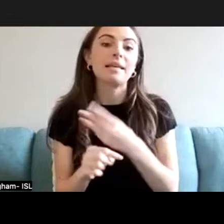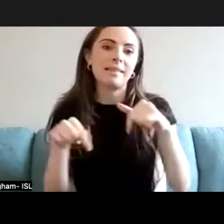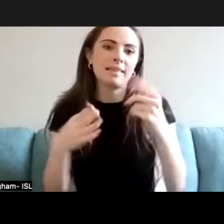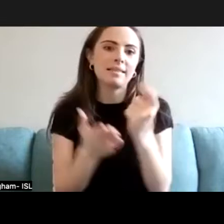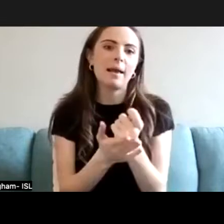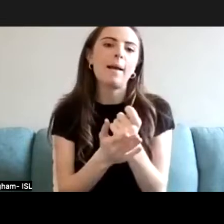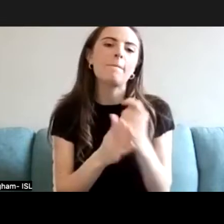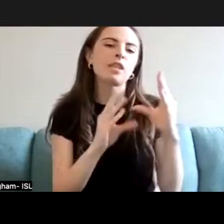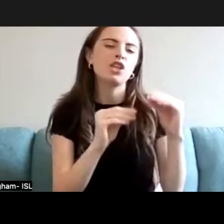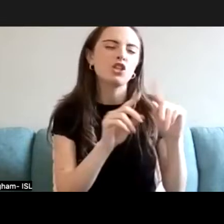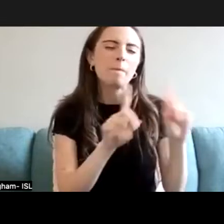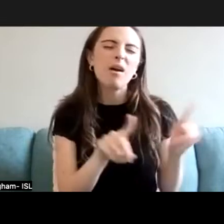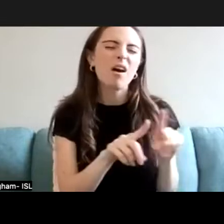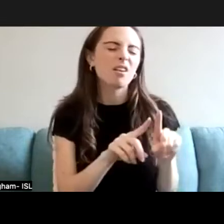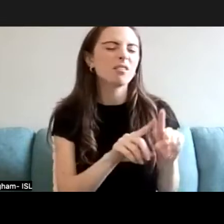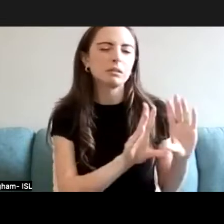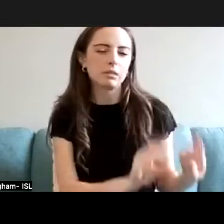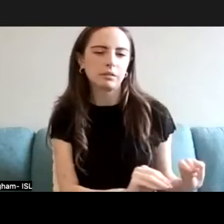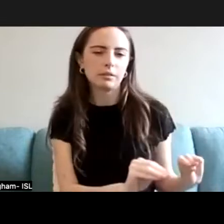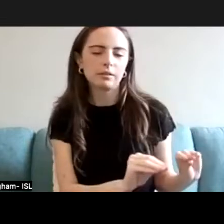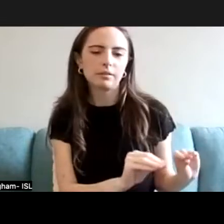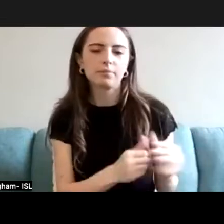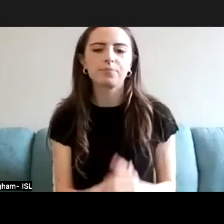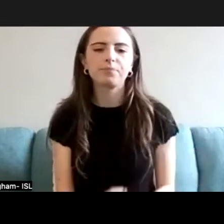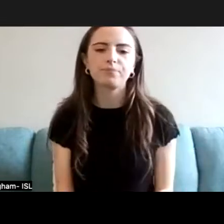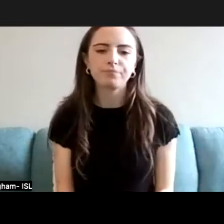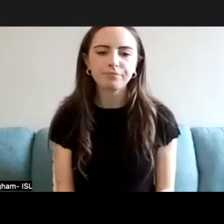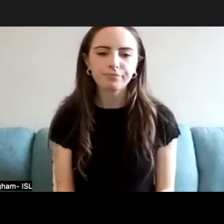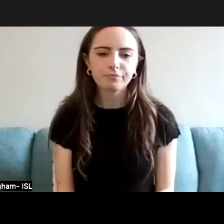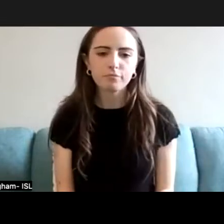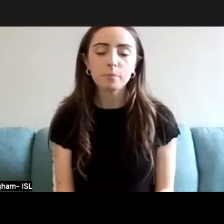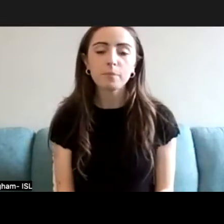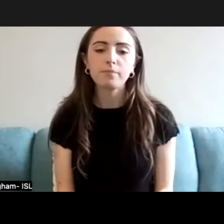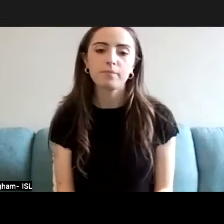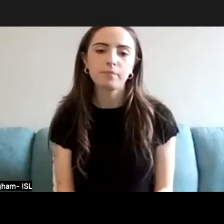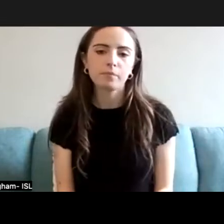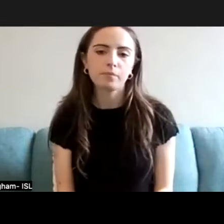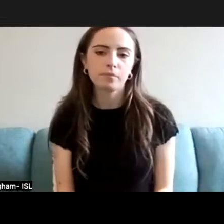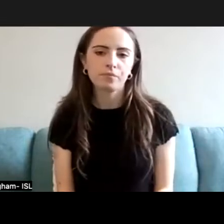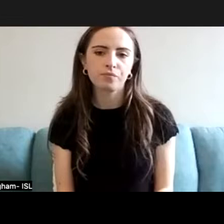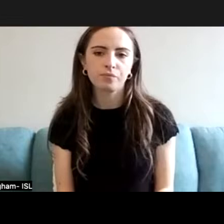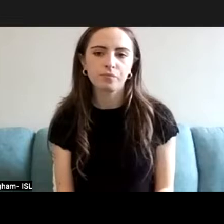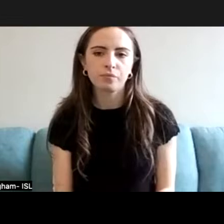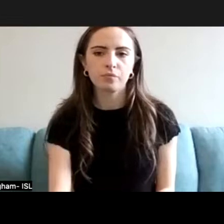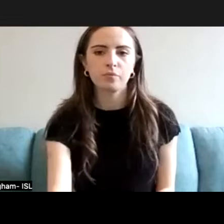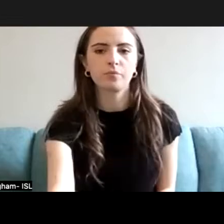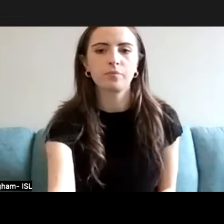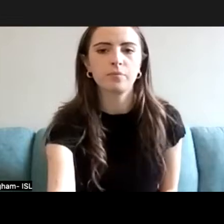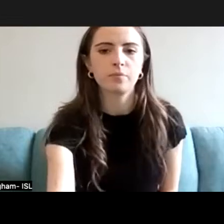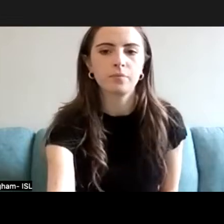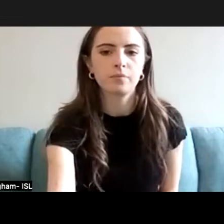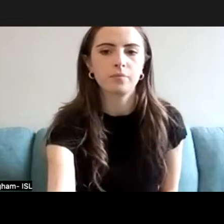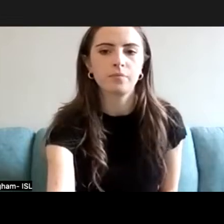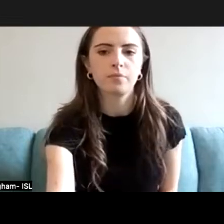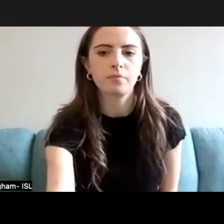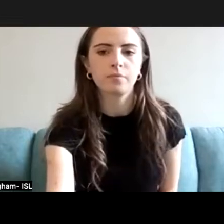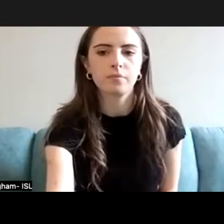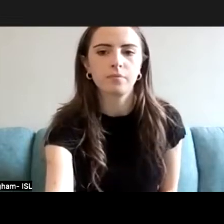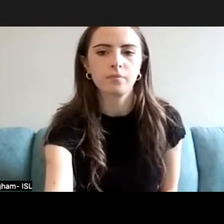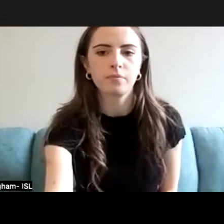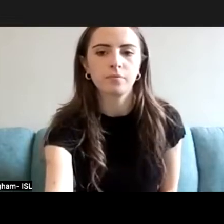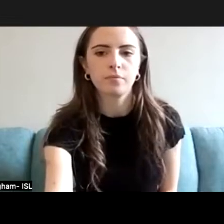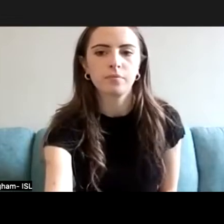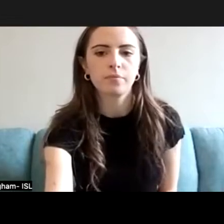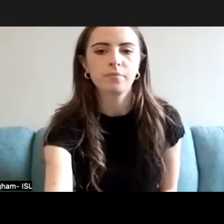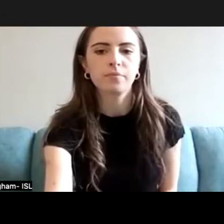of that. And just to give you a sense of how today's session will be running, we have some really